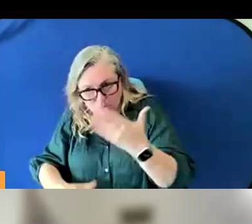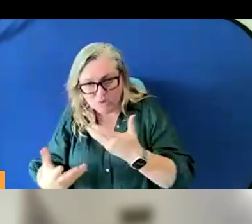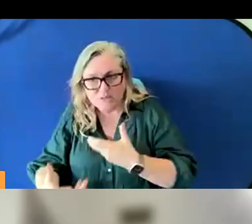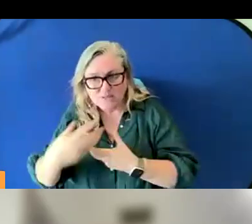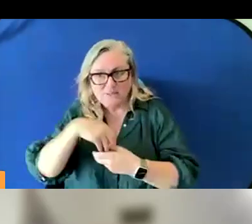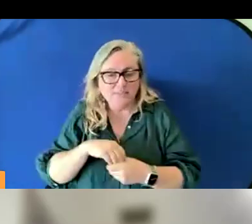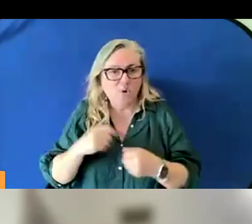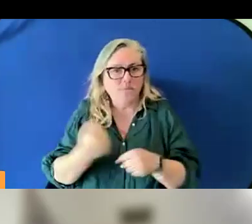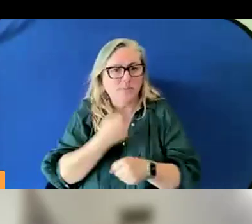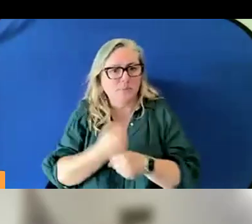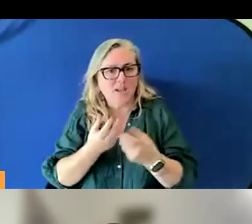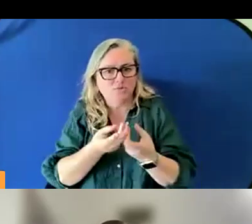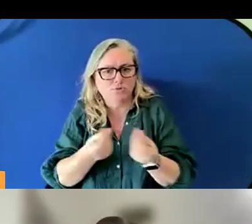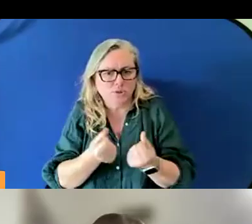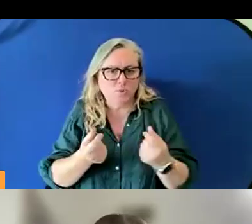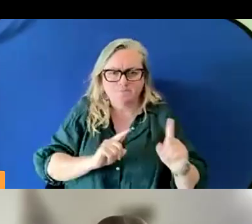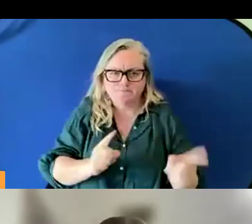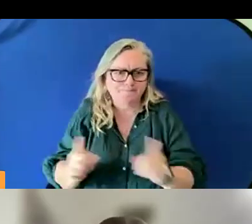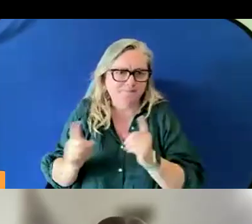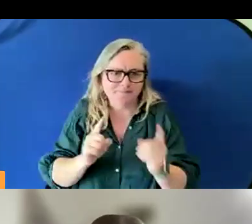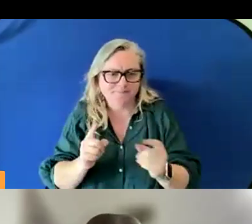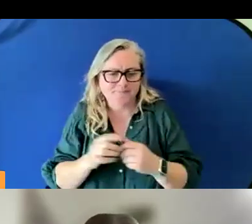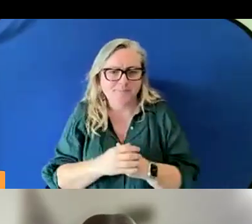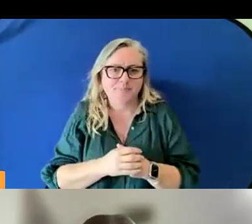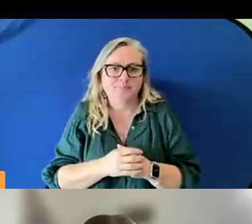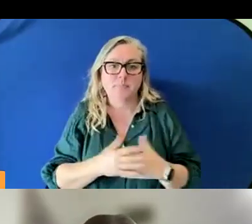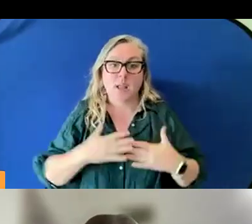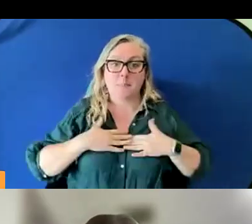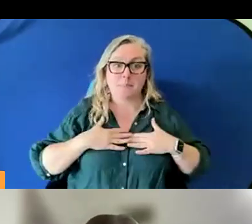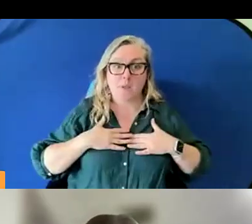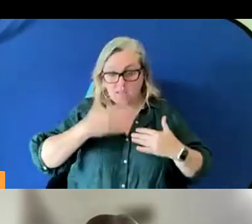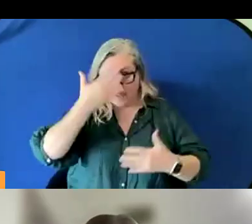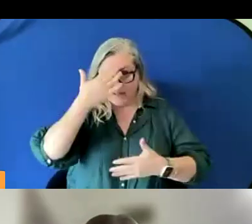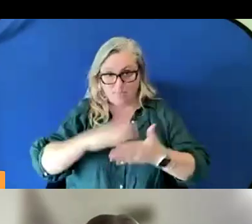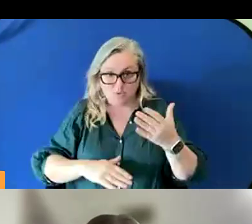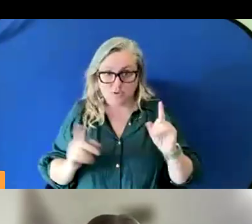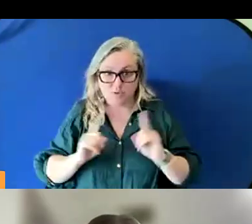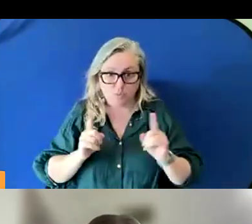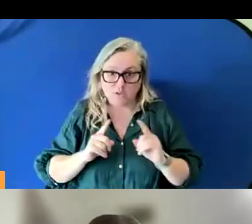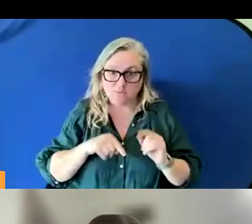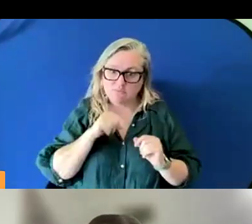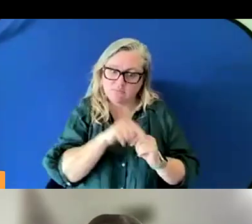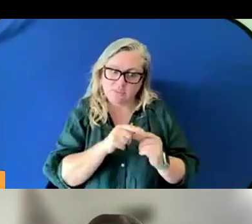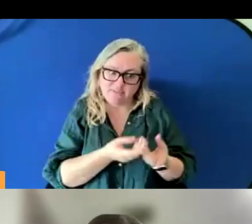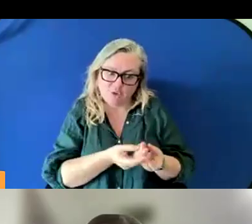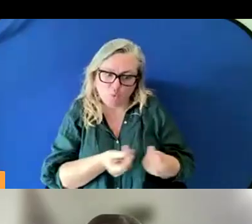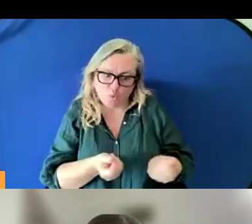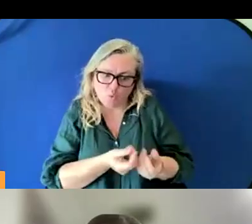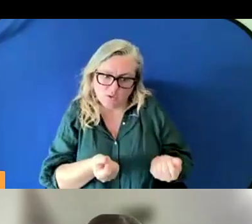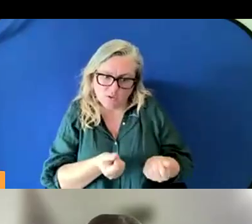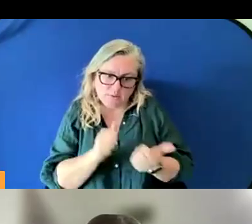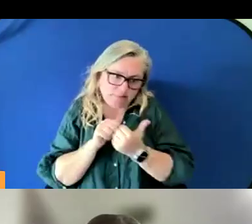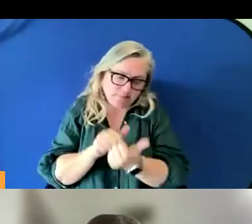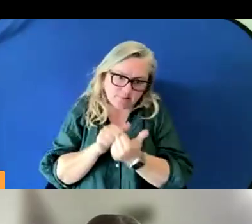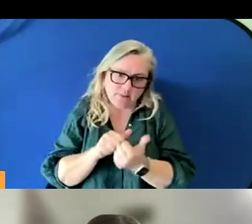Stone speaking. Thanks, Jace. From my experience, when resources are co-designed, I think they're just instantly